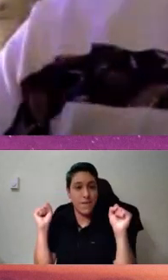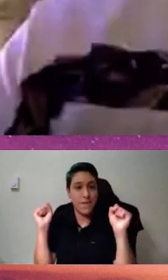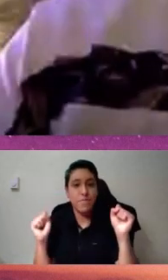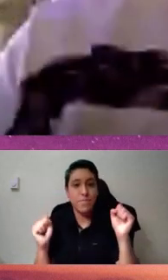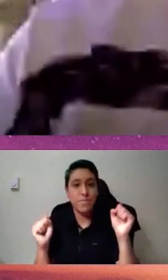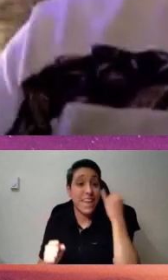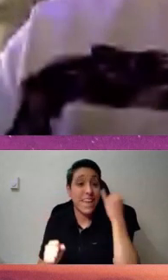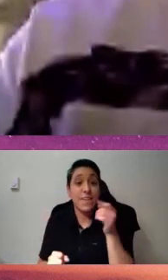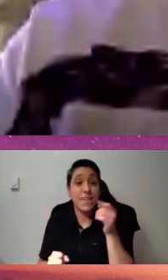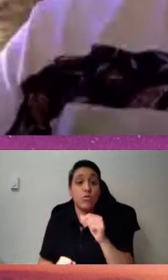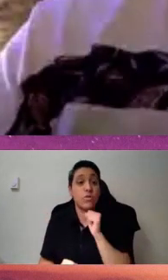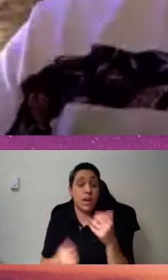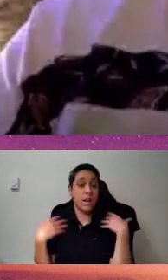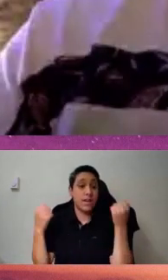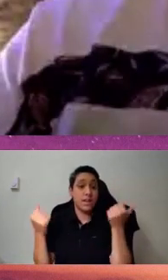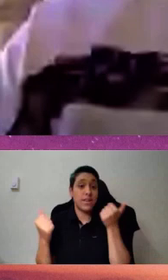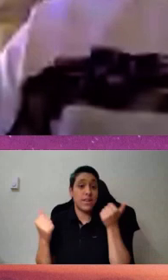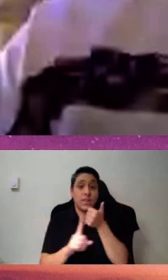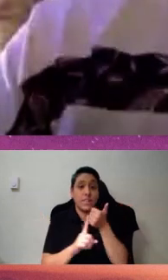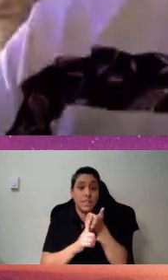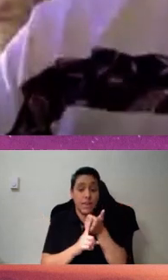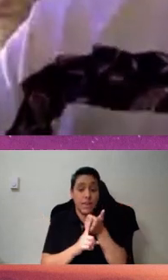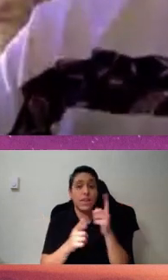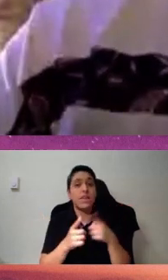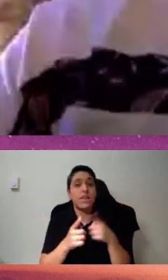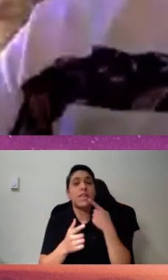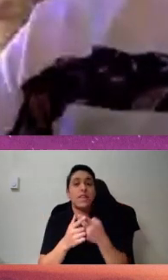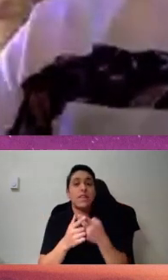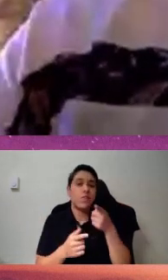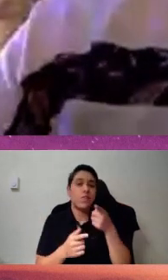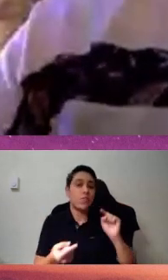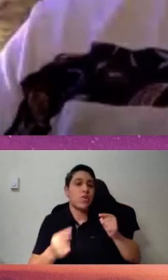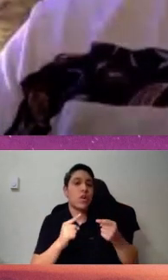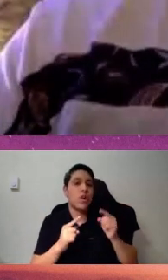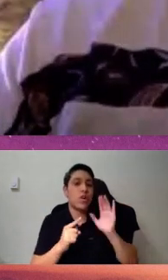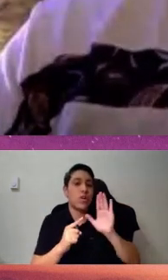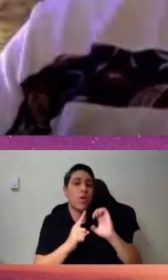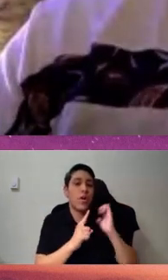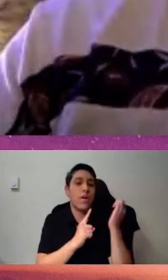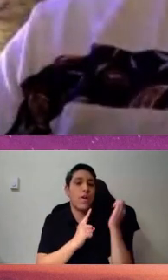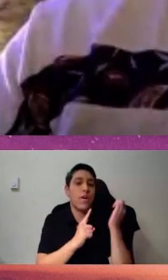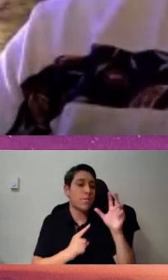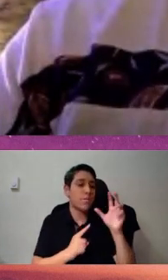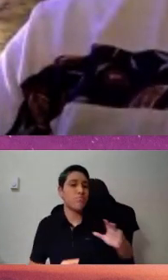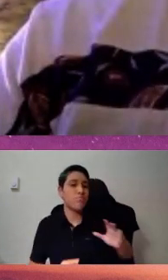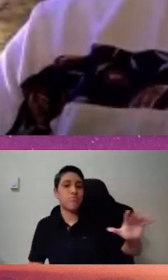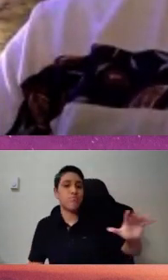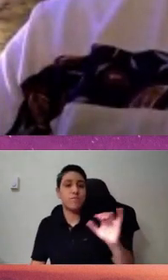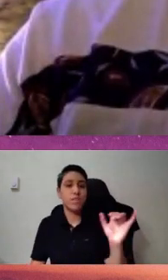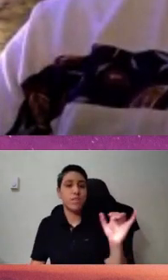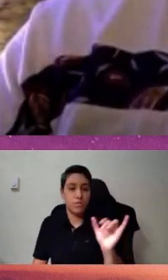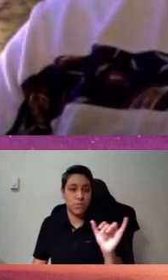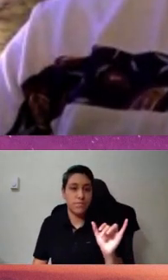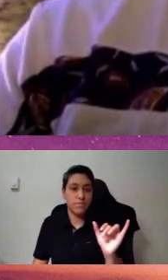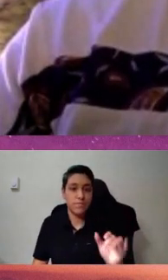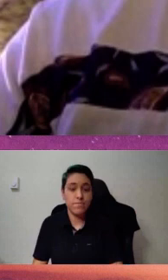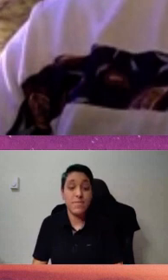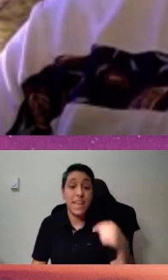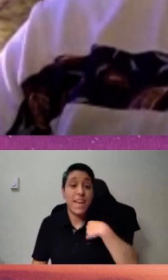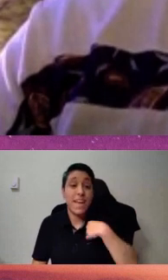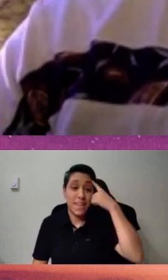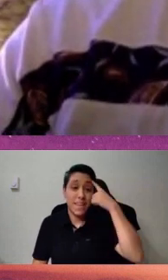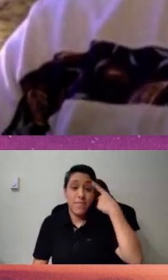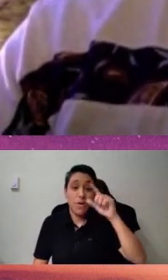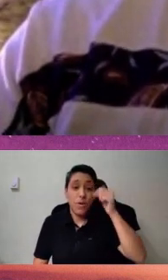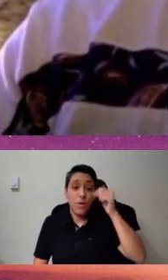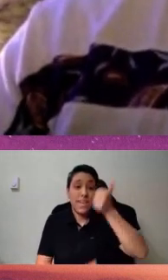not actively focused on healing, we are actively hurting those around us. And I think for each individual, as